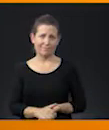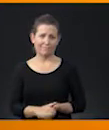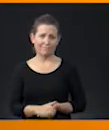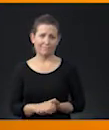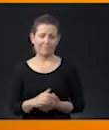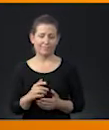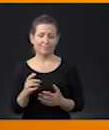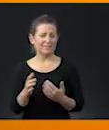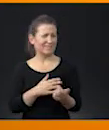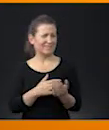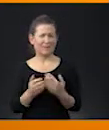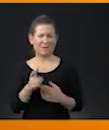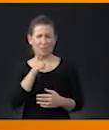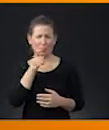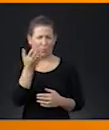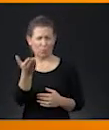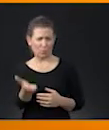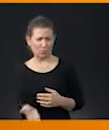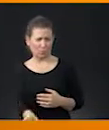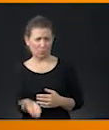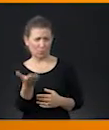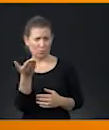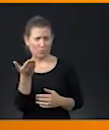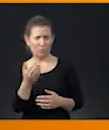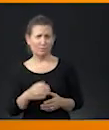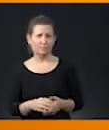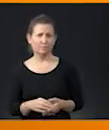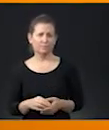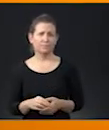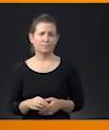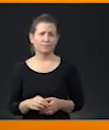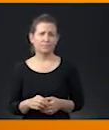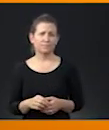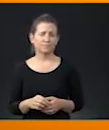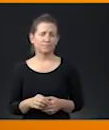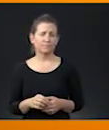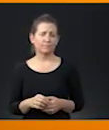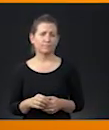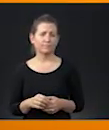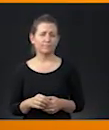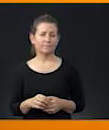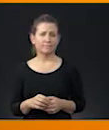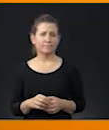is the man who is on